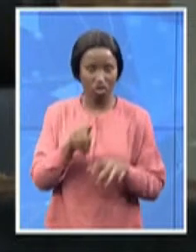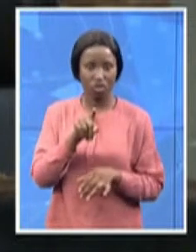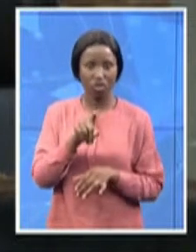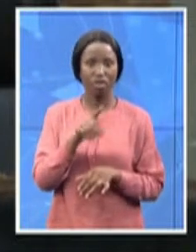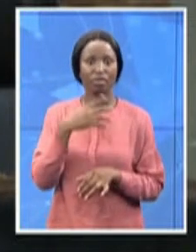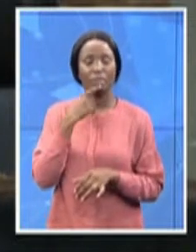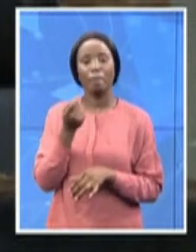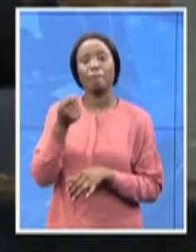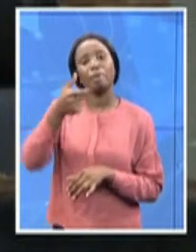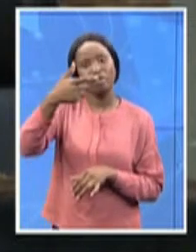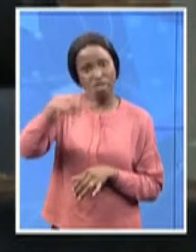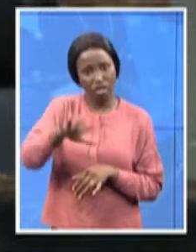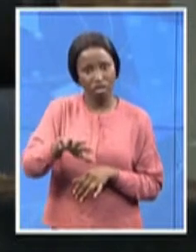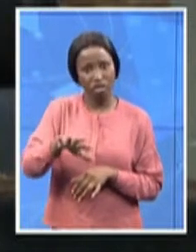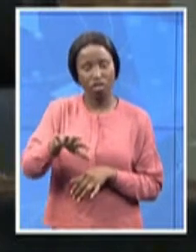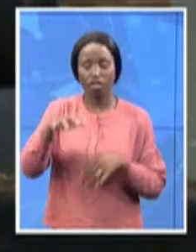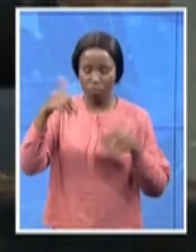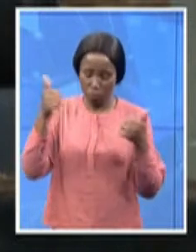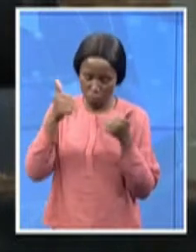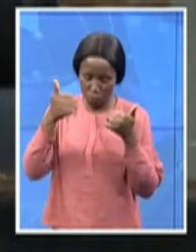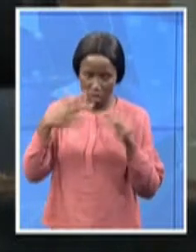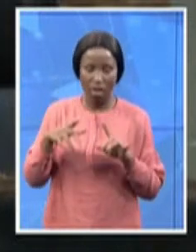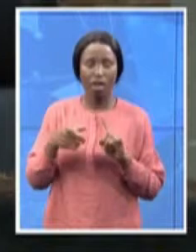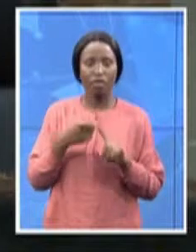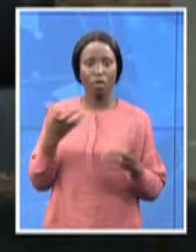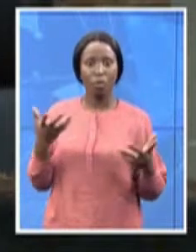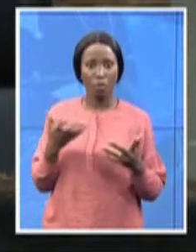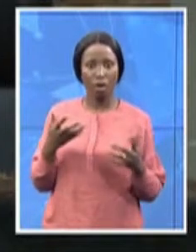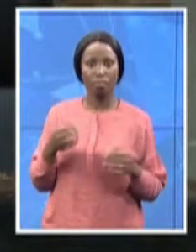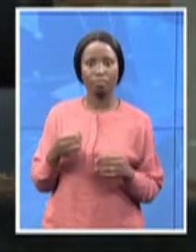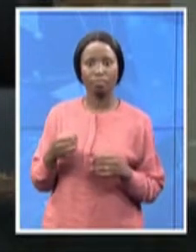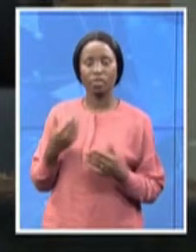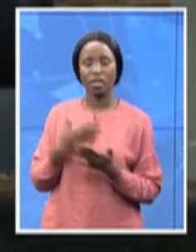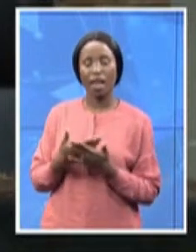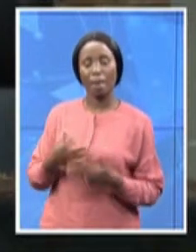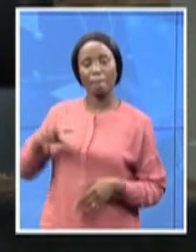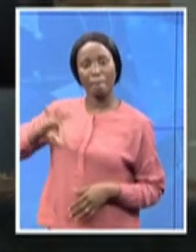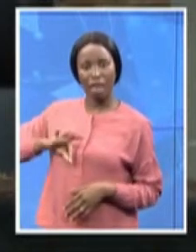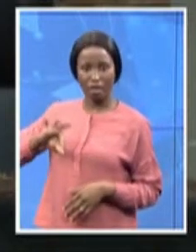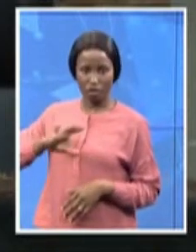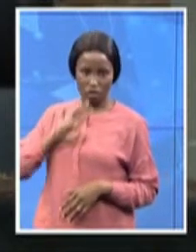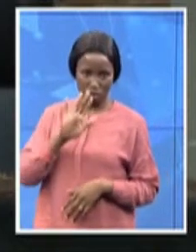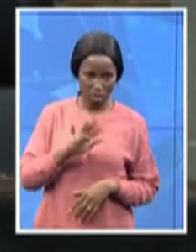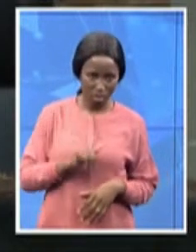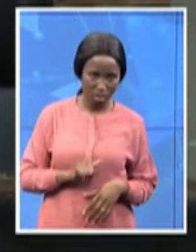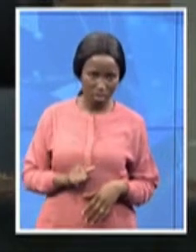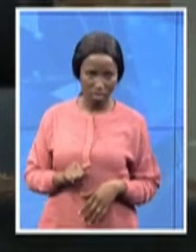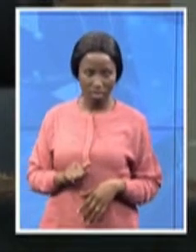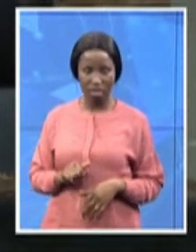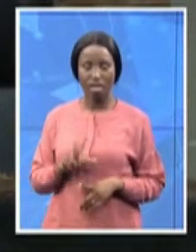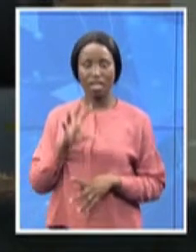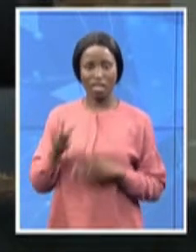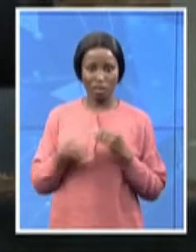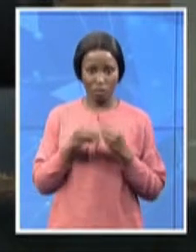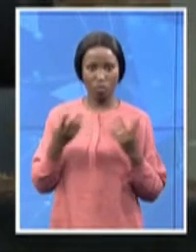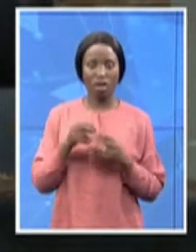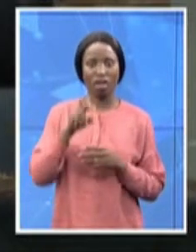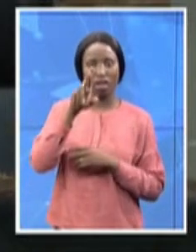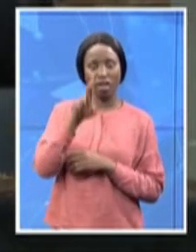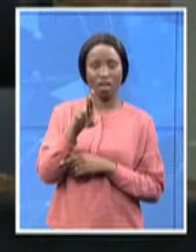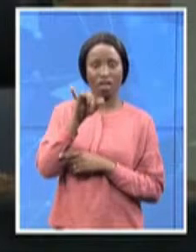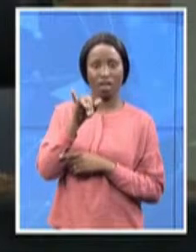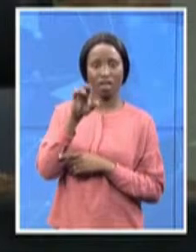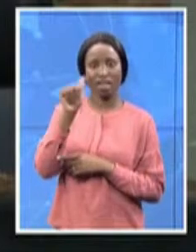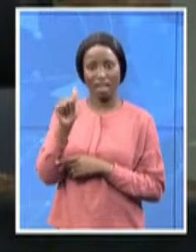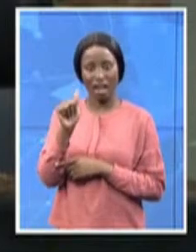several beneficiaries, including Ria Tender Trust and the Cyril